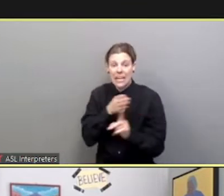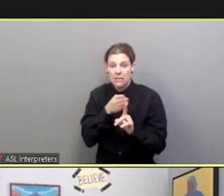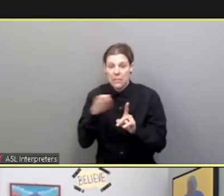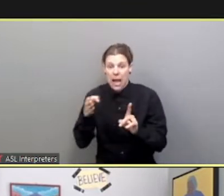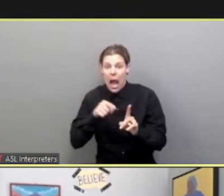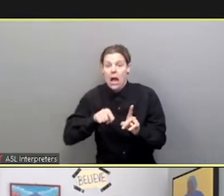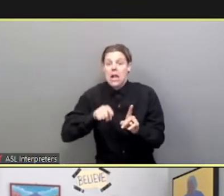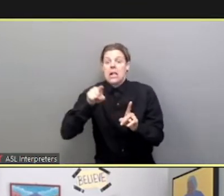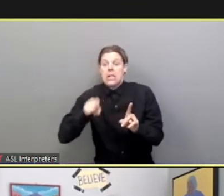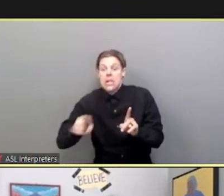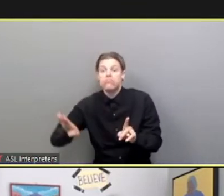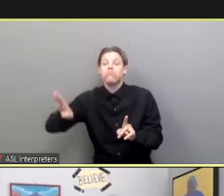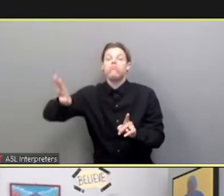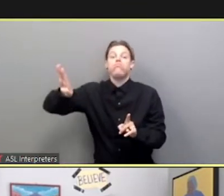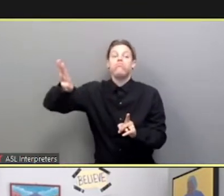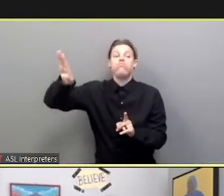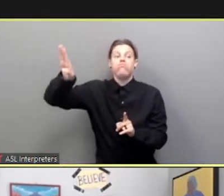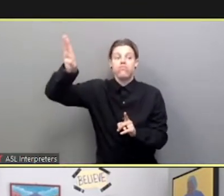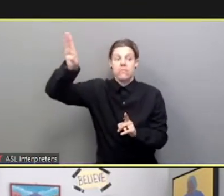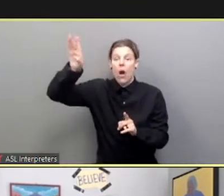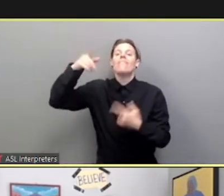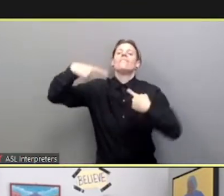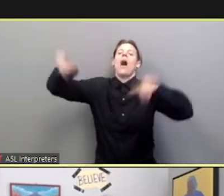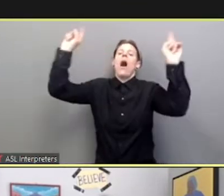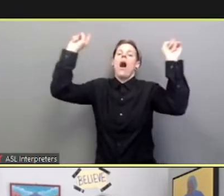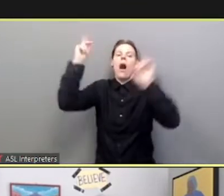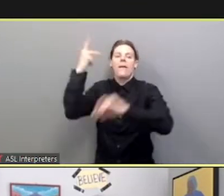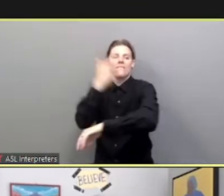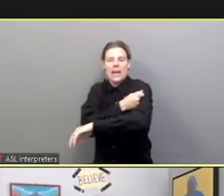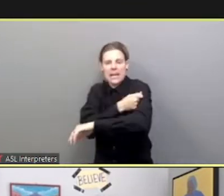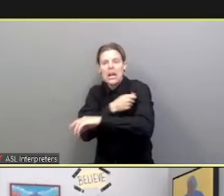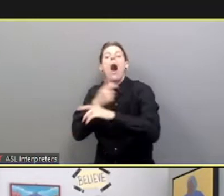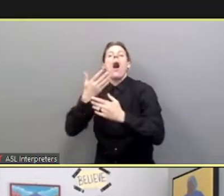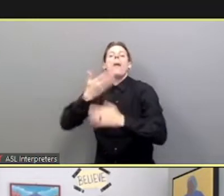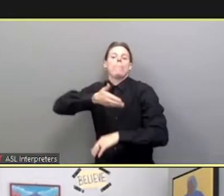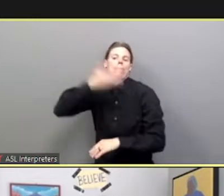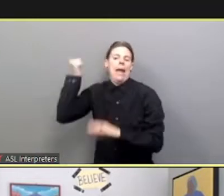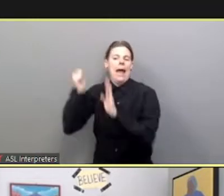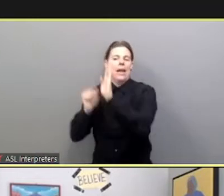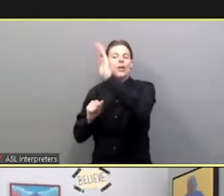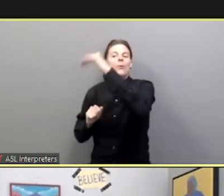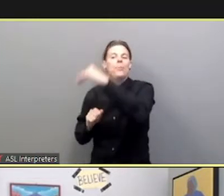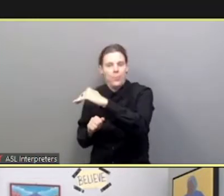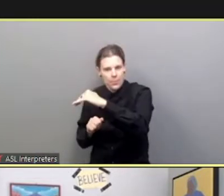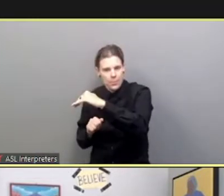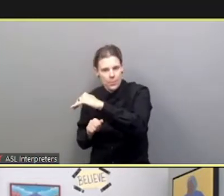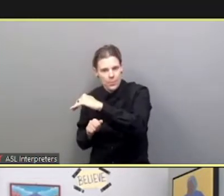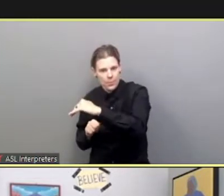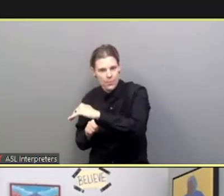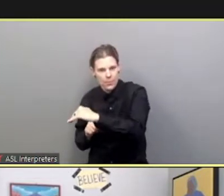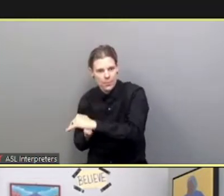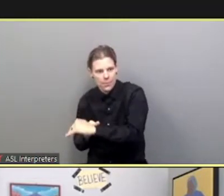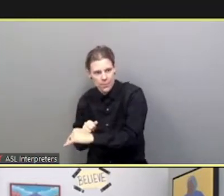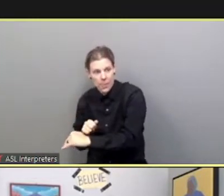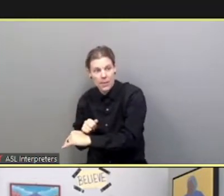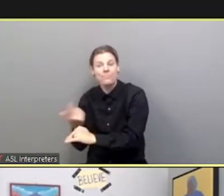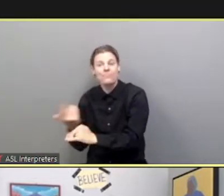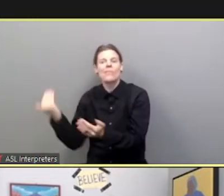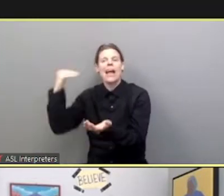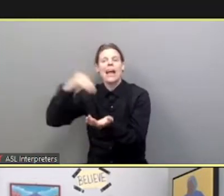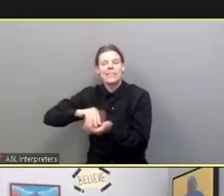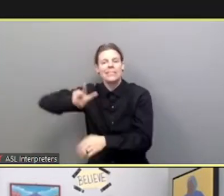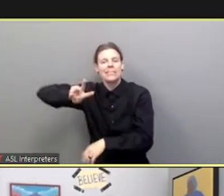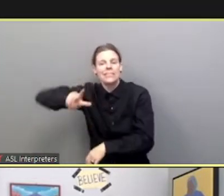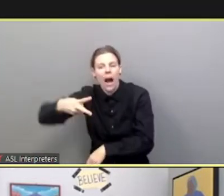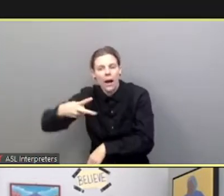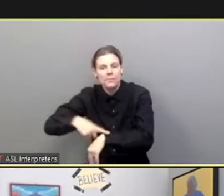down after so many of our 65-year-olds and over got the vaccine. But as you can see, our case rate for 65 and